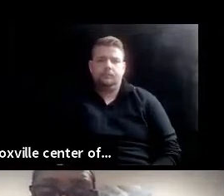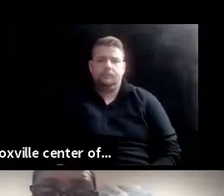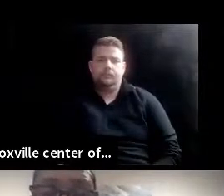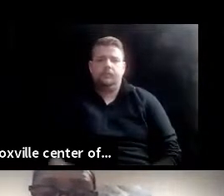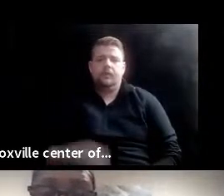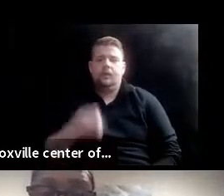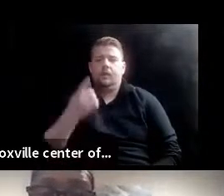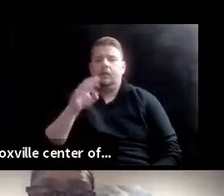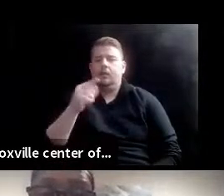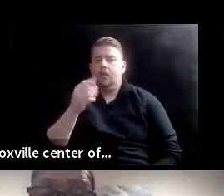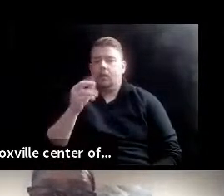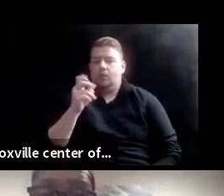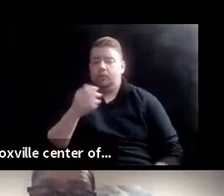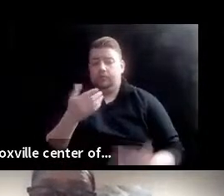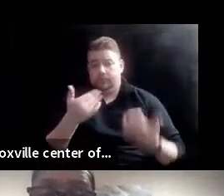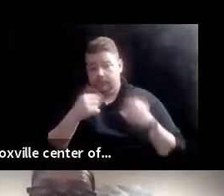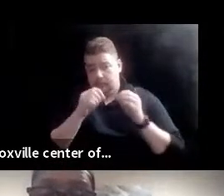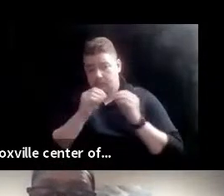Further discussion?